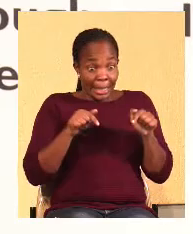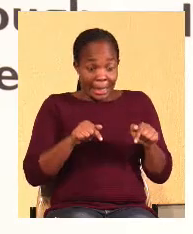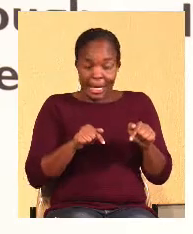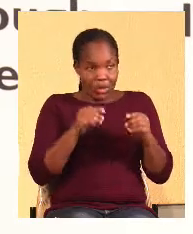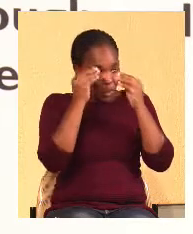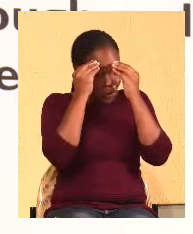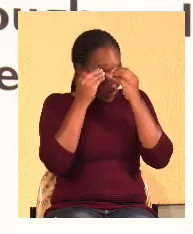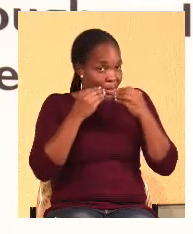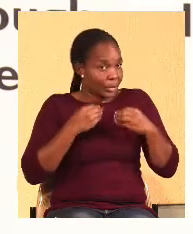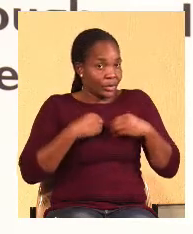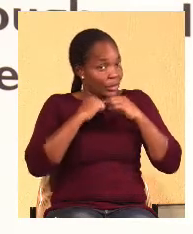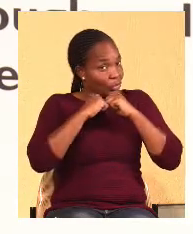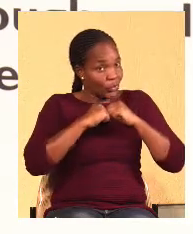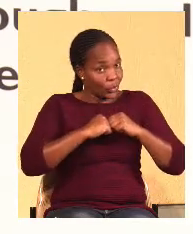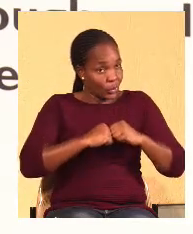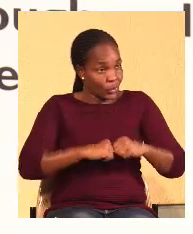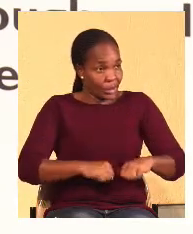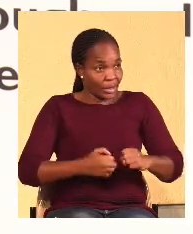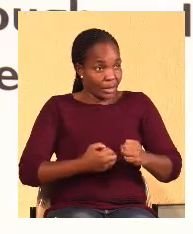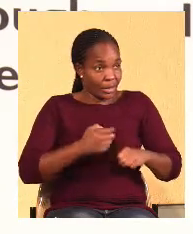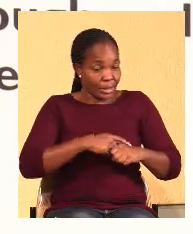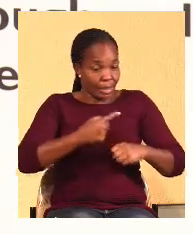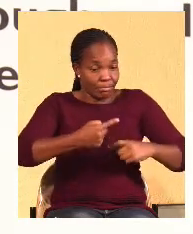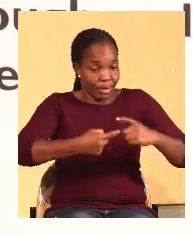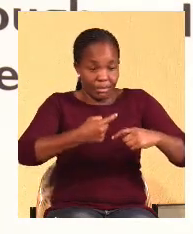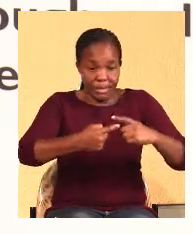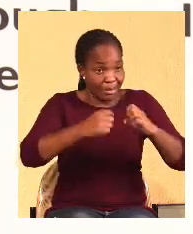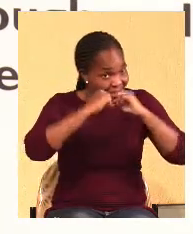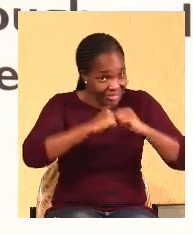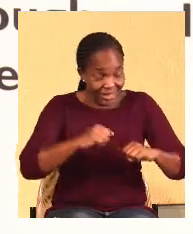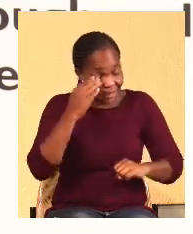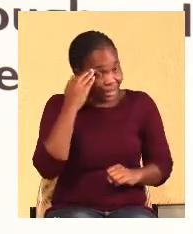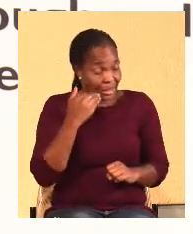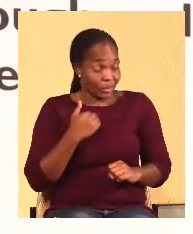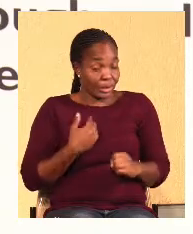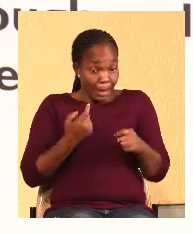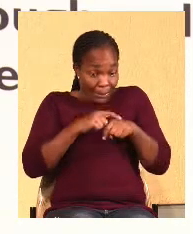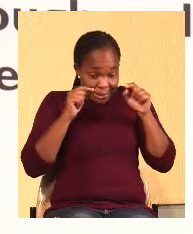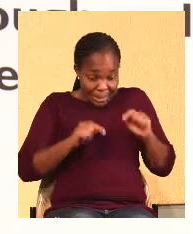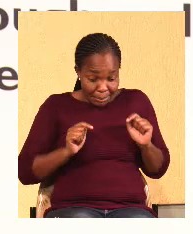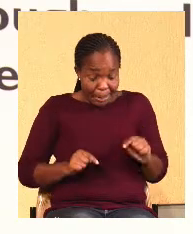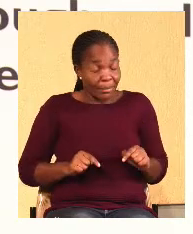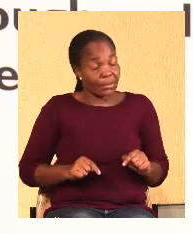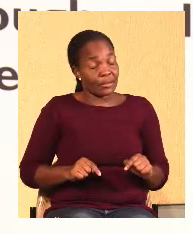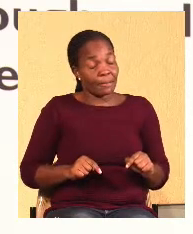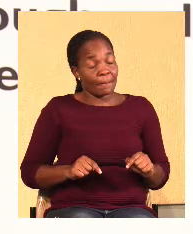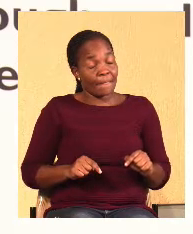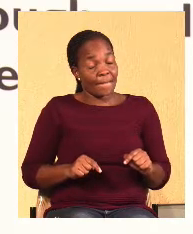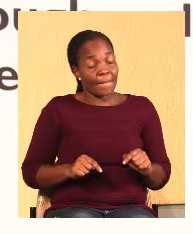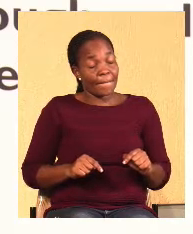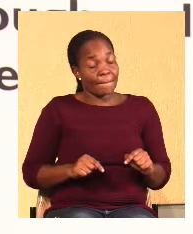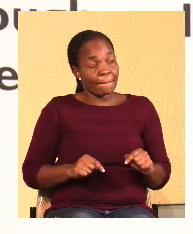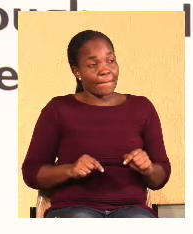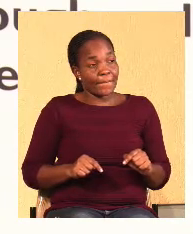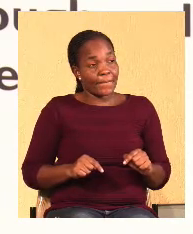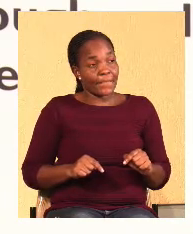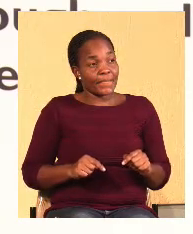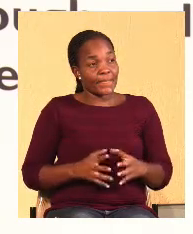what the decisions would be as we going along. But I think the